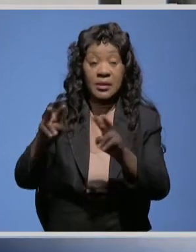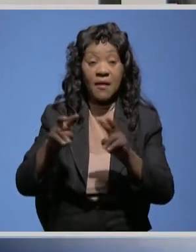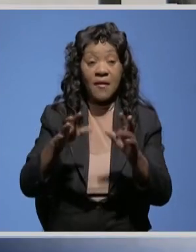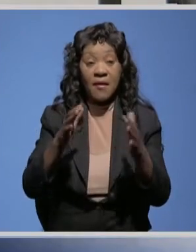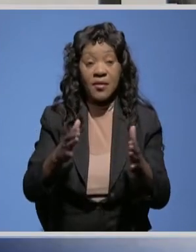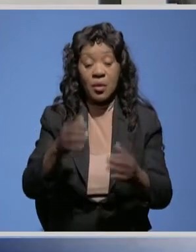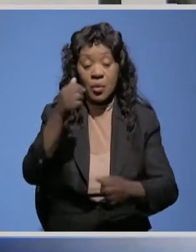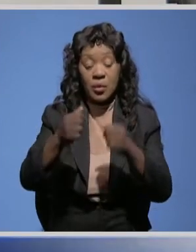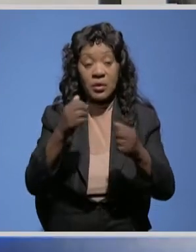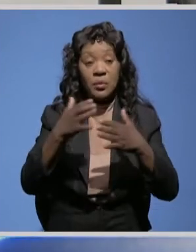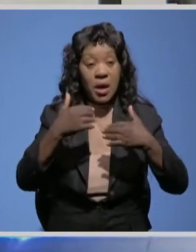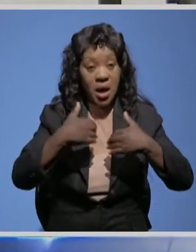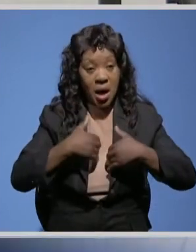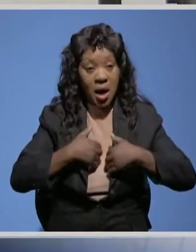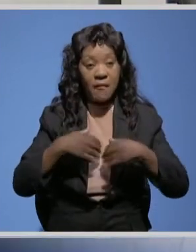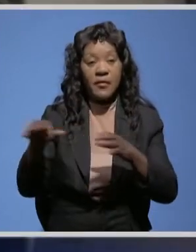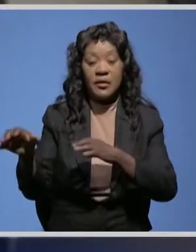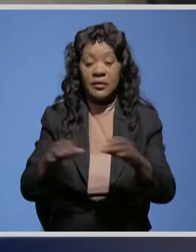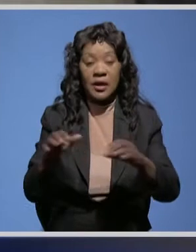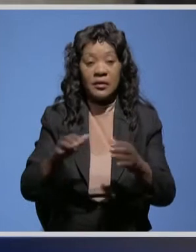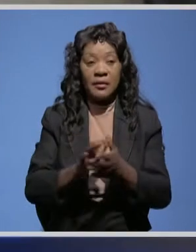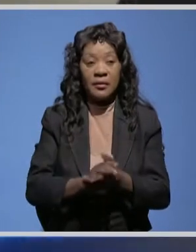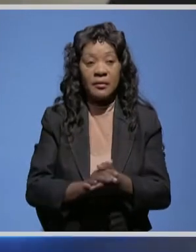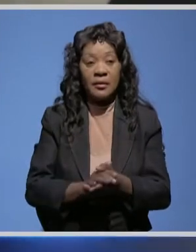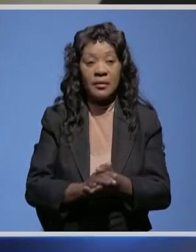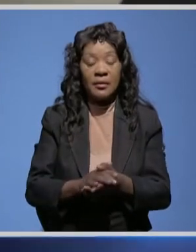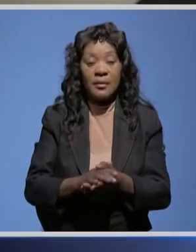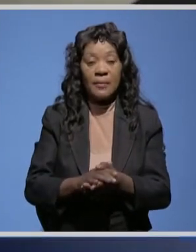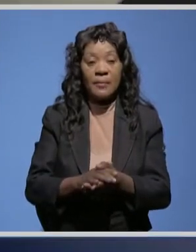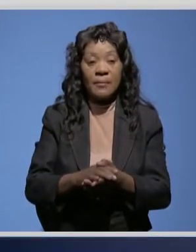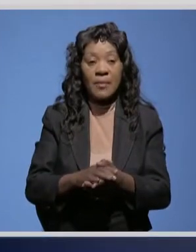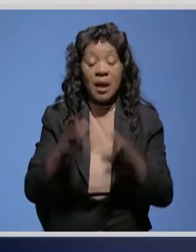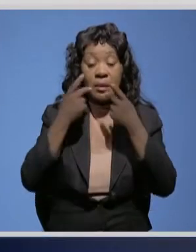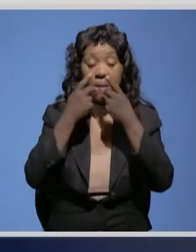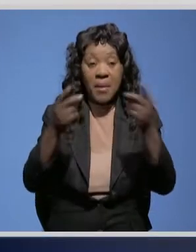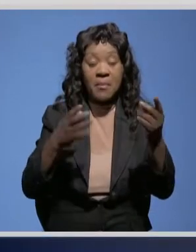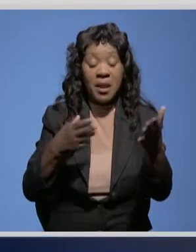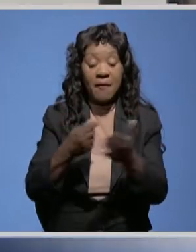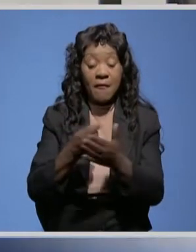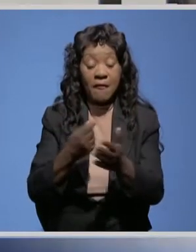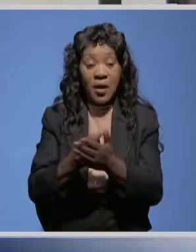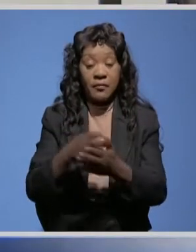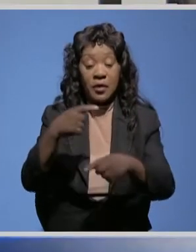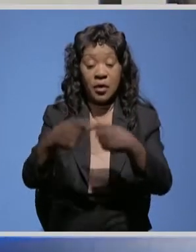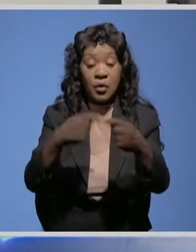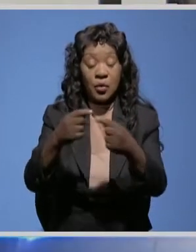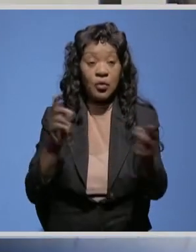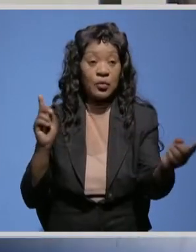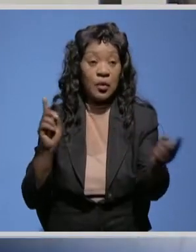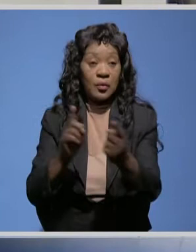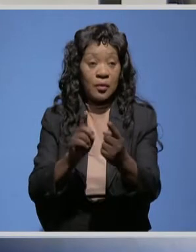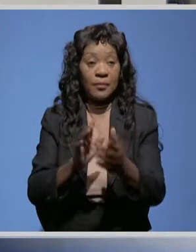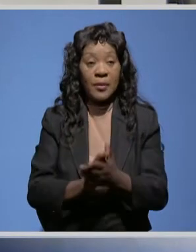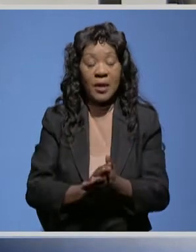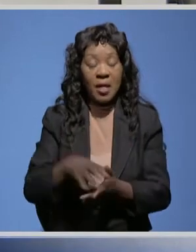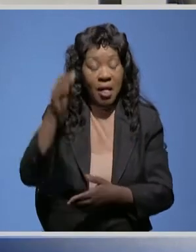another and expand the scope of it. So the next we are planning again is to cover